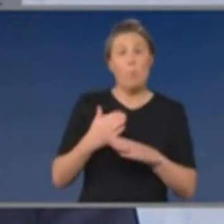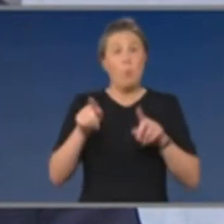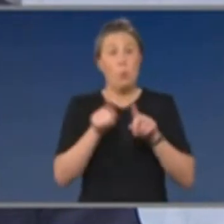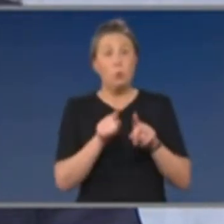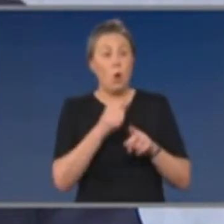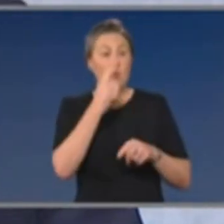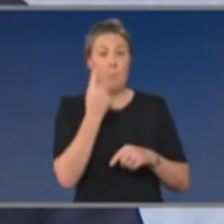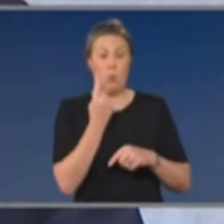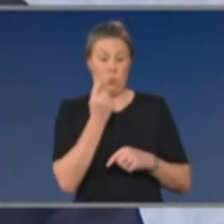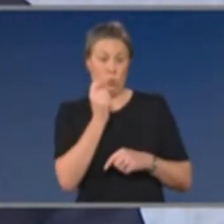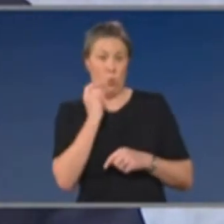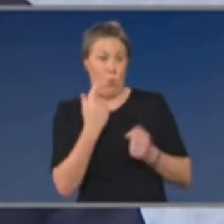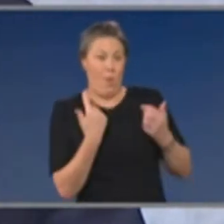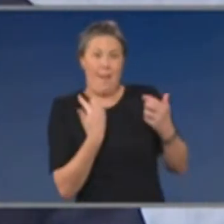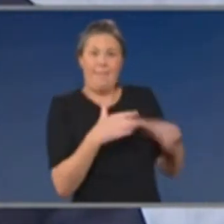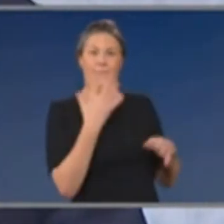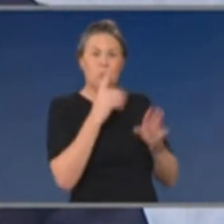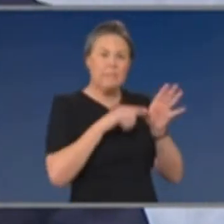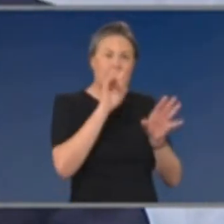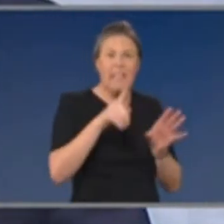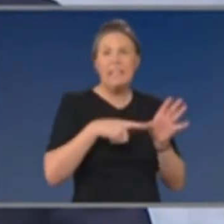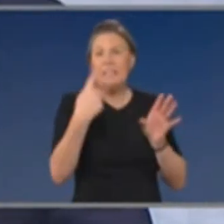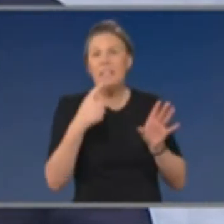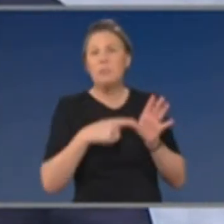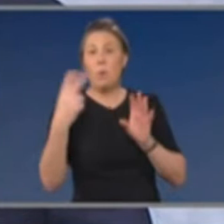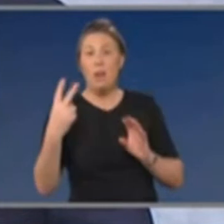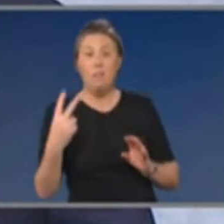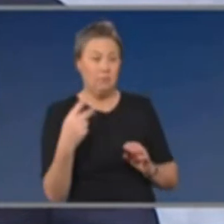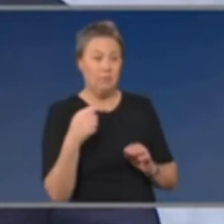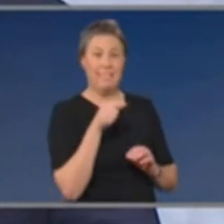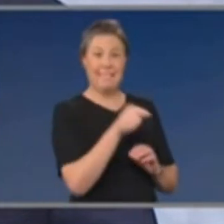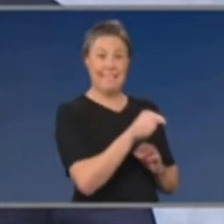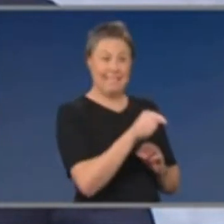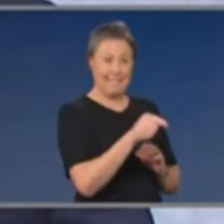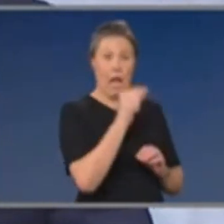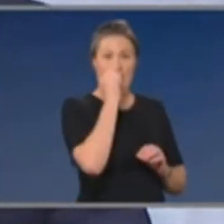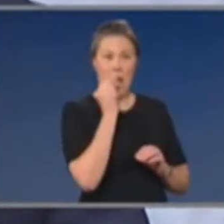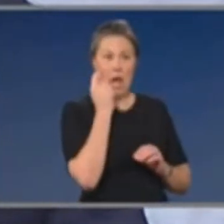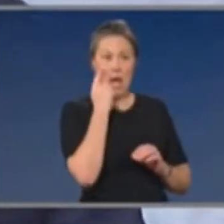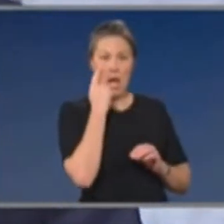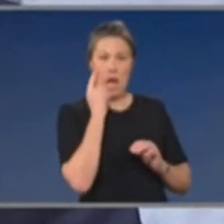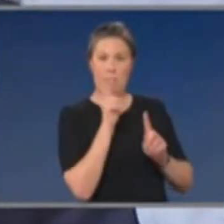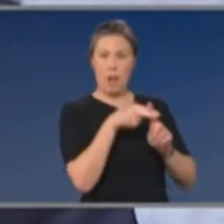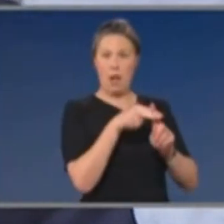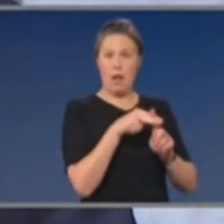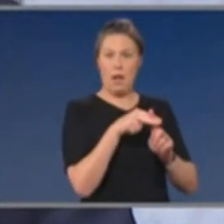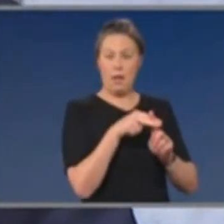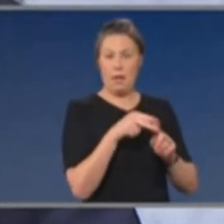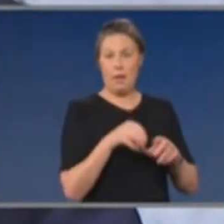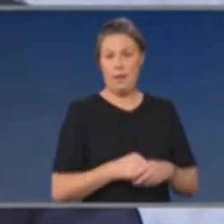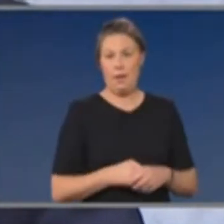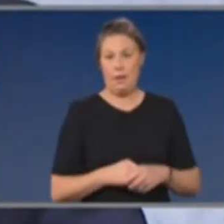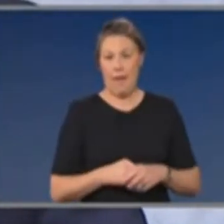of this year. And it's important for people, if they want to take on new apprentices, that they're able to hold their current